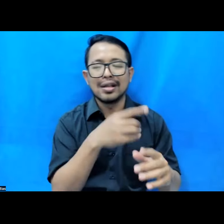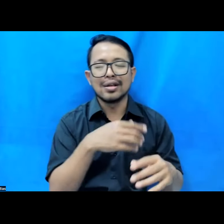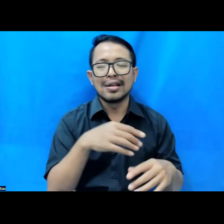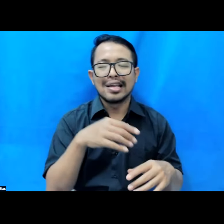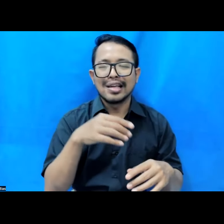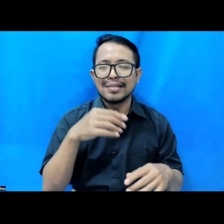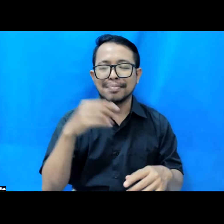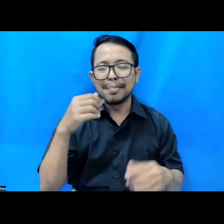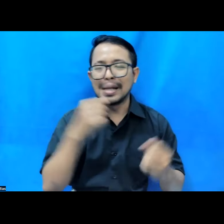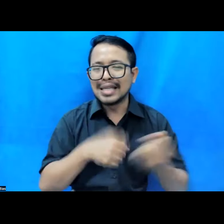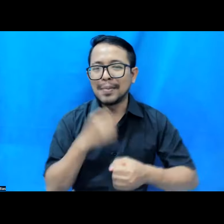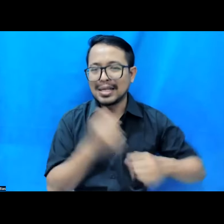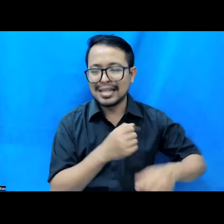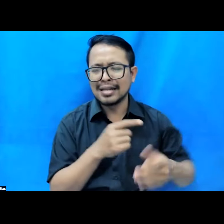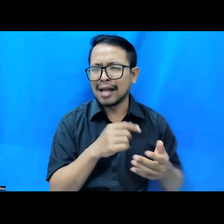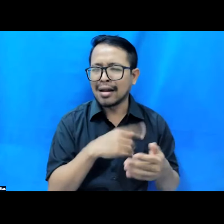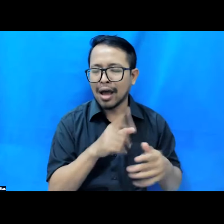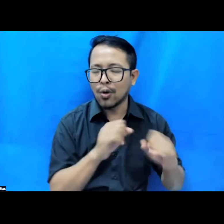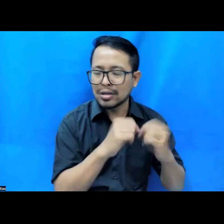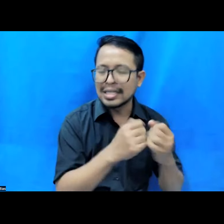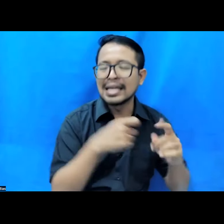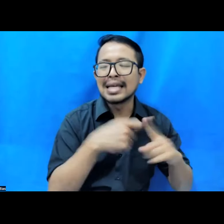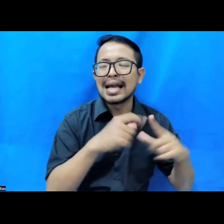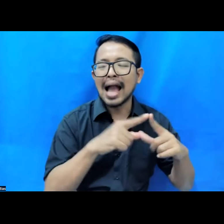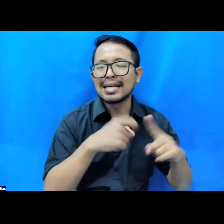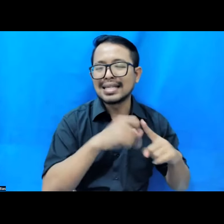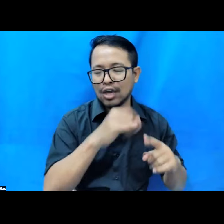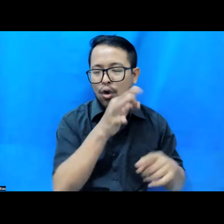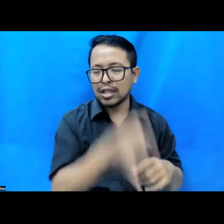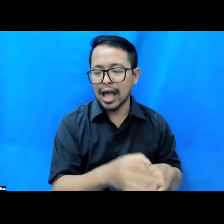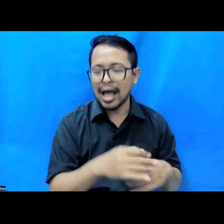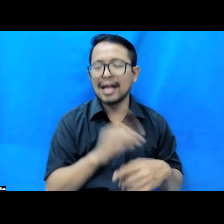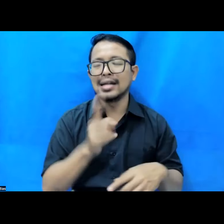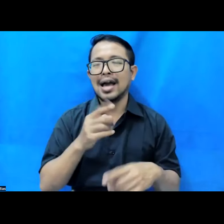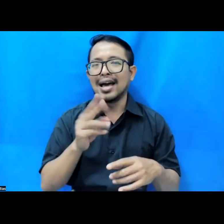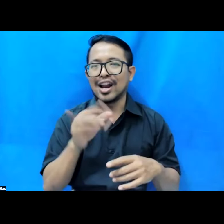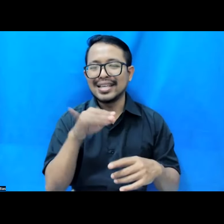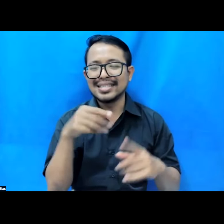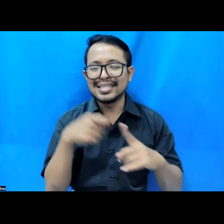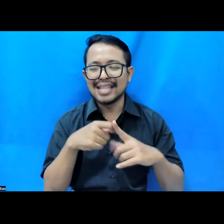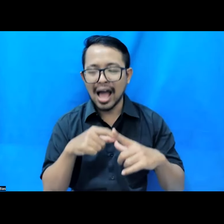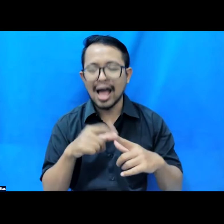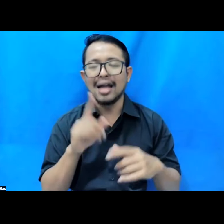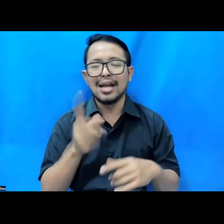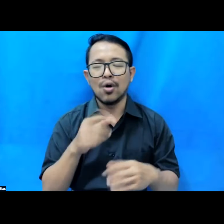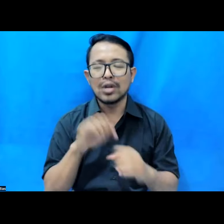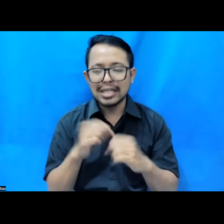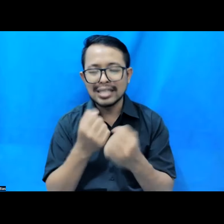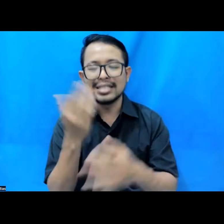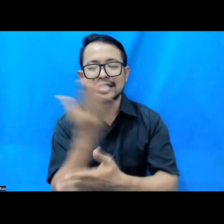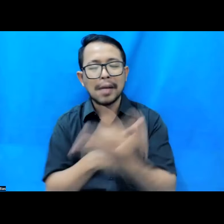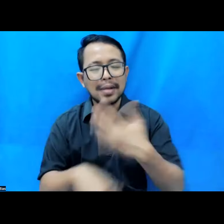in Banjarmasin, Kaki Kota, and there's Reza, Eka, and our